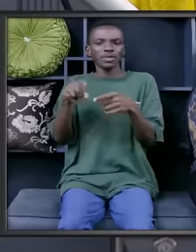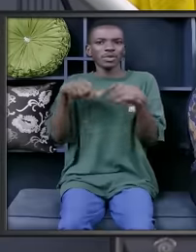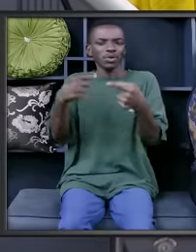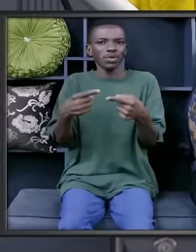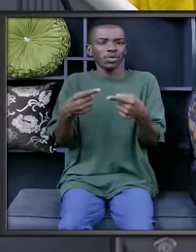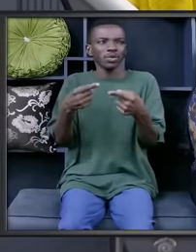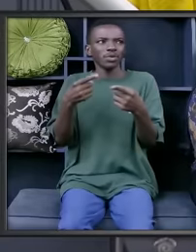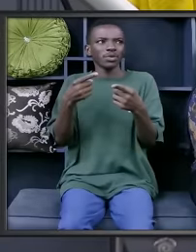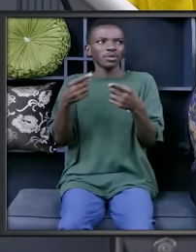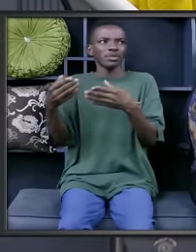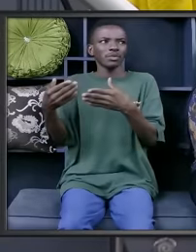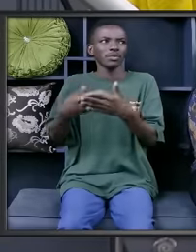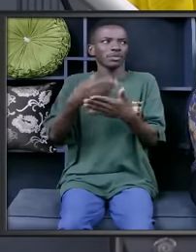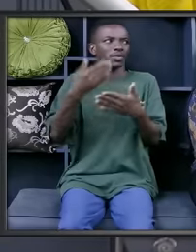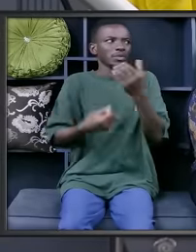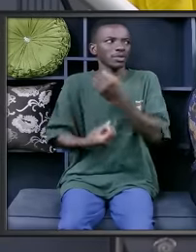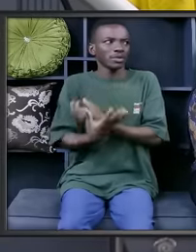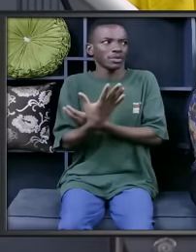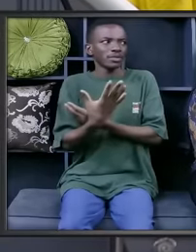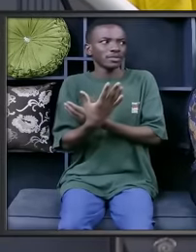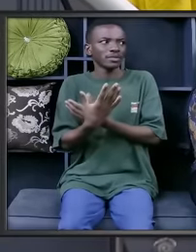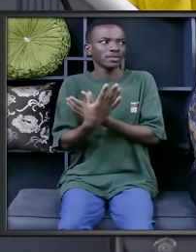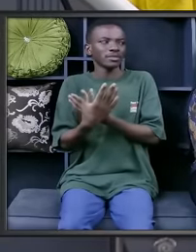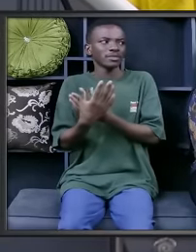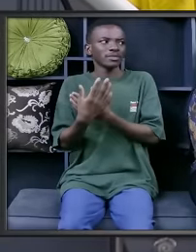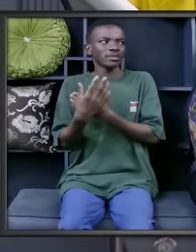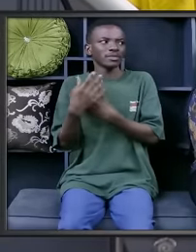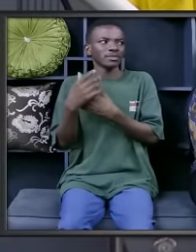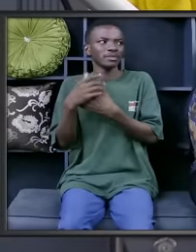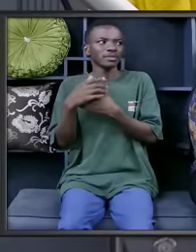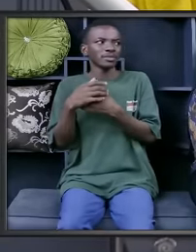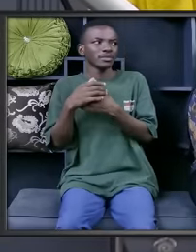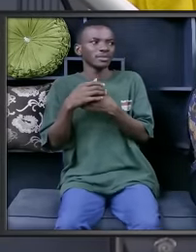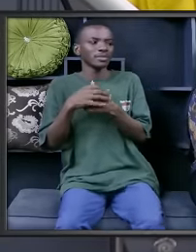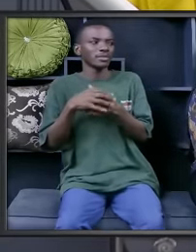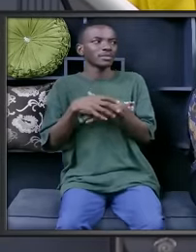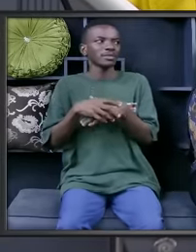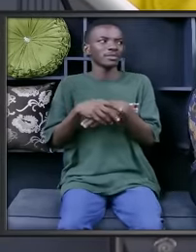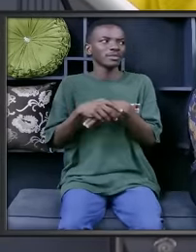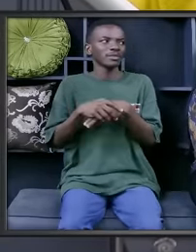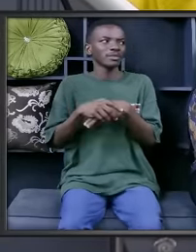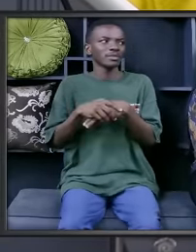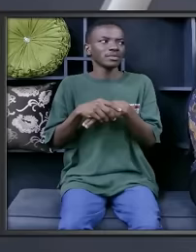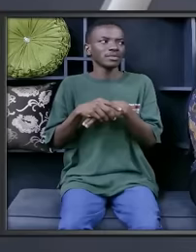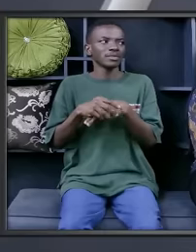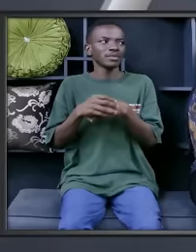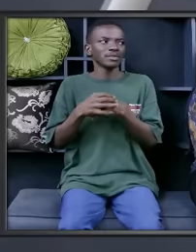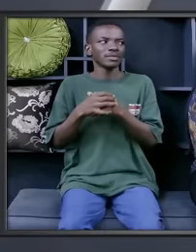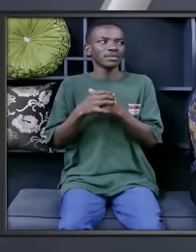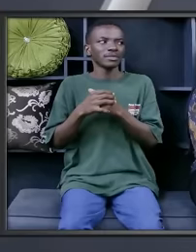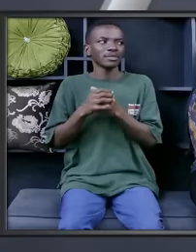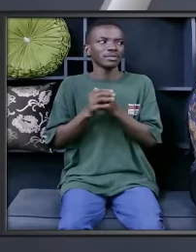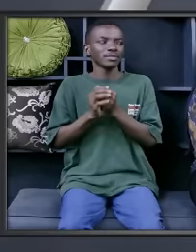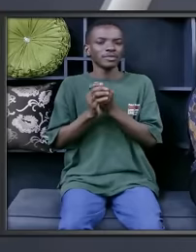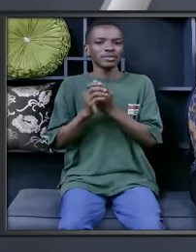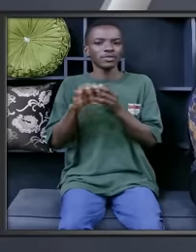go. He go carry big money, go settle the people. They no go talk to me again, madam. You no get evidence to say Barrister